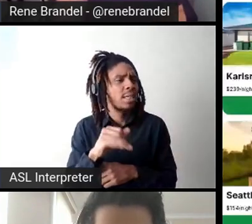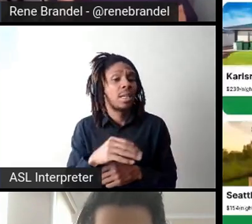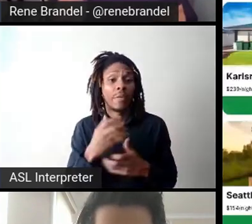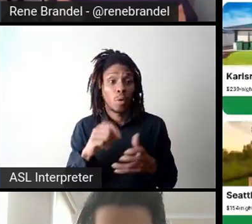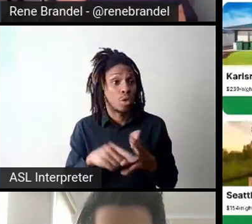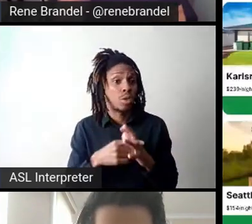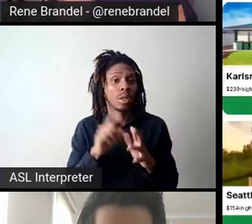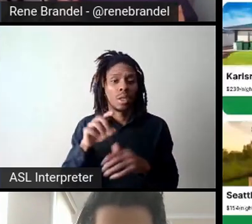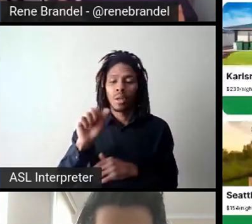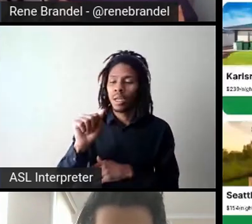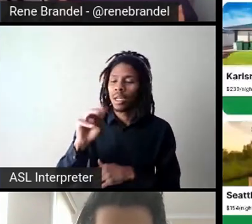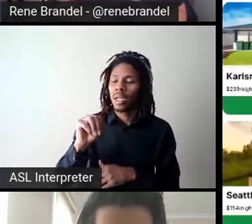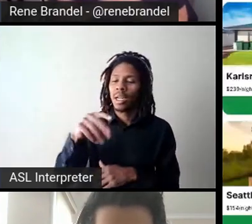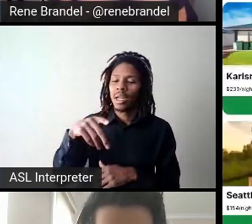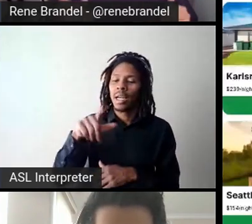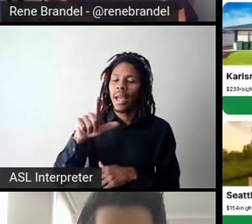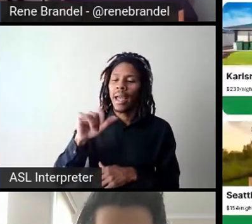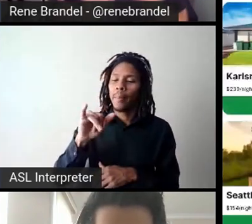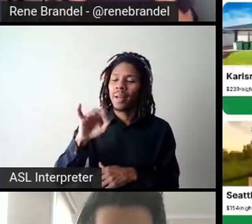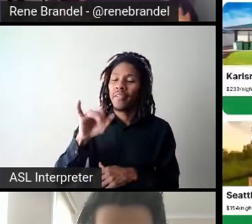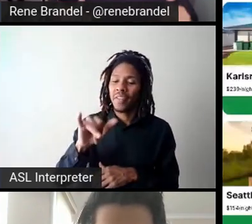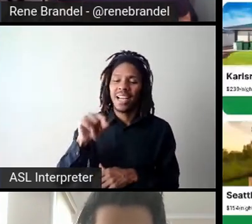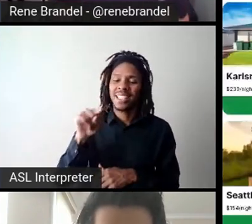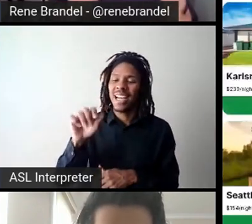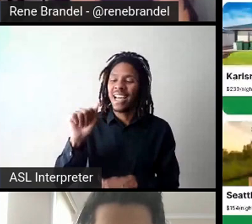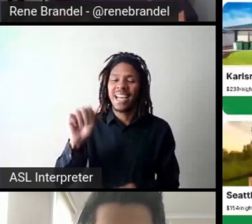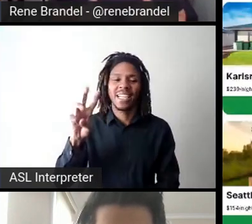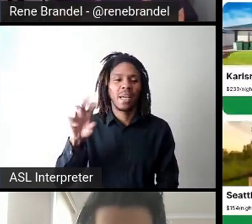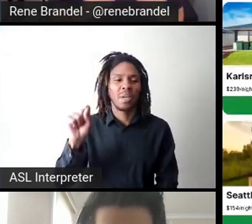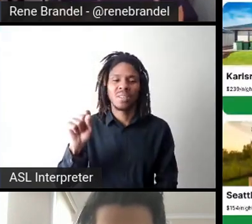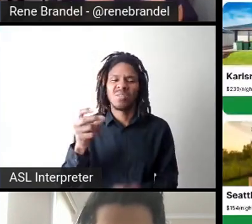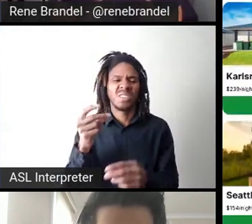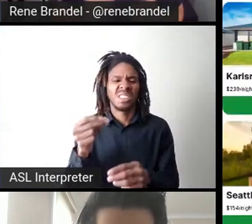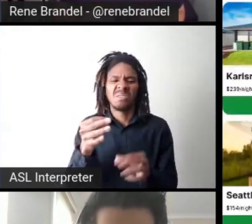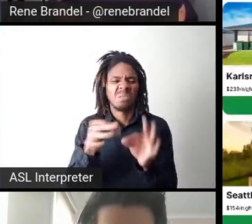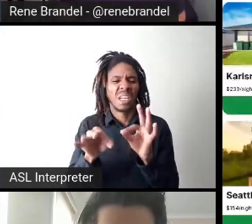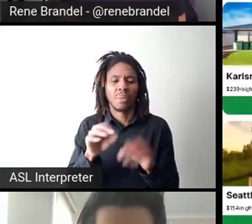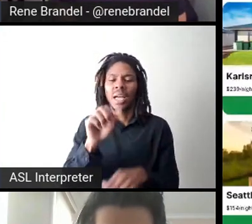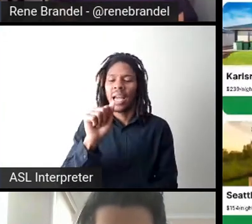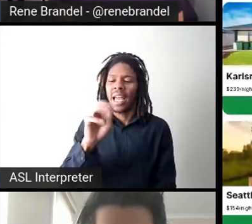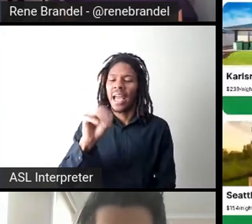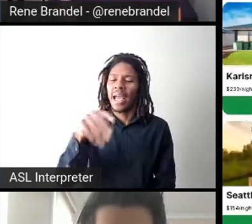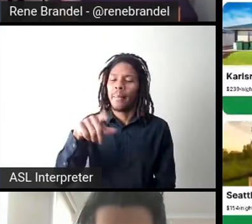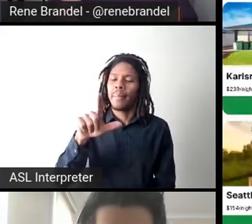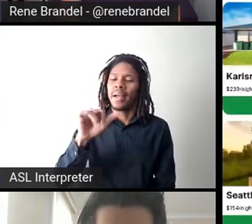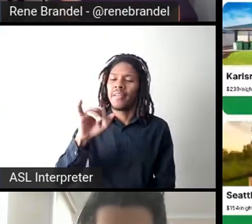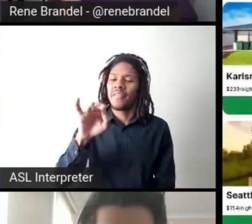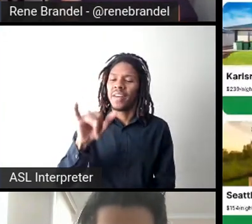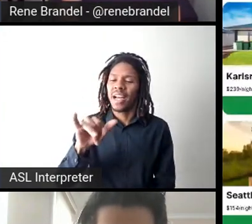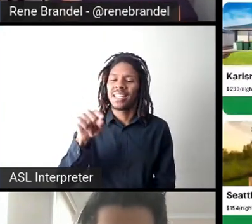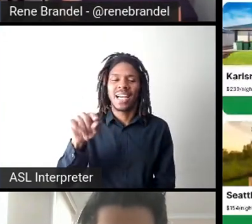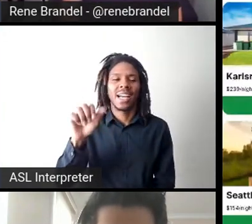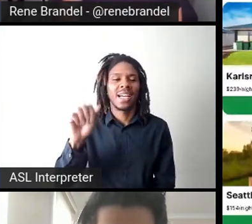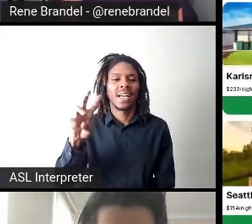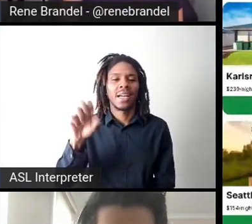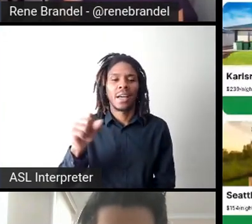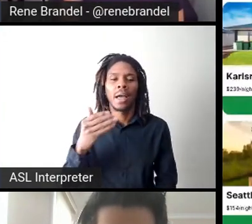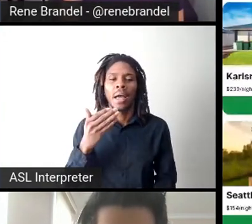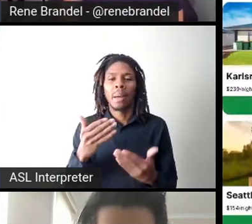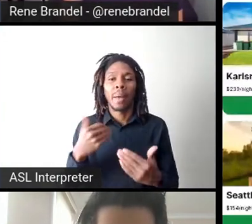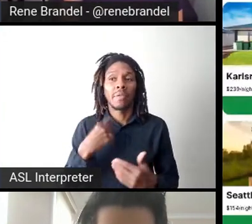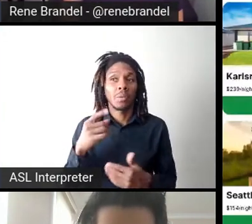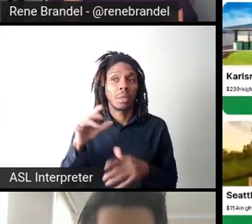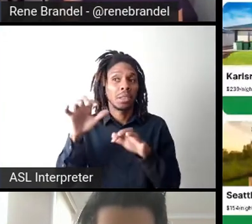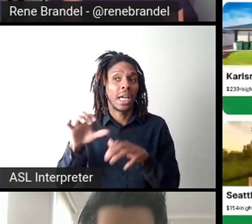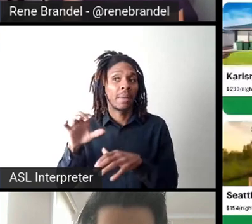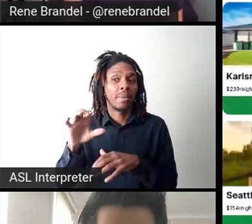to amplify.aws. That's the URL, super simple, amplify.aws. All right, maybe we can get somebody to drop that link into the